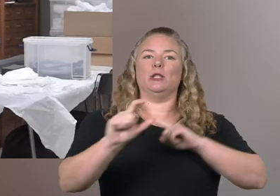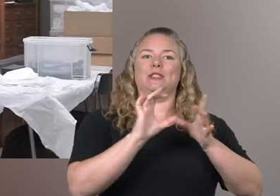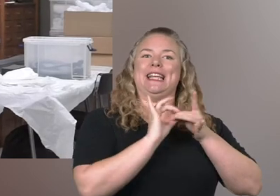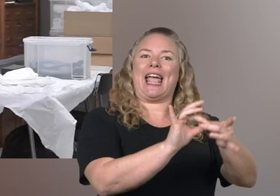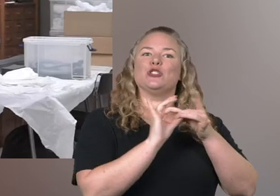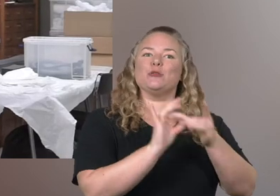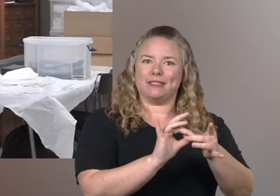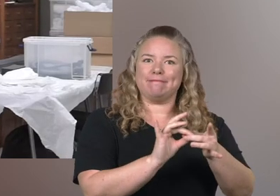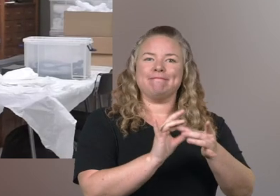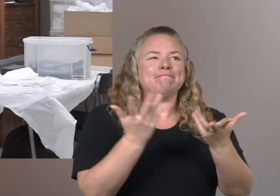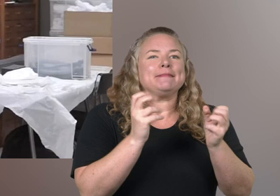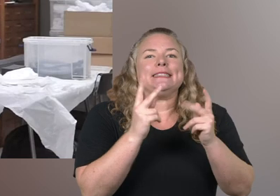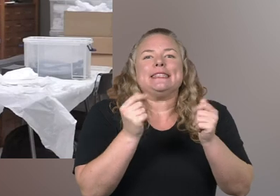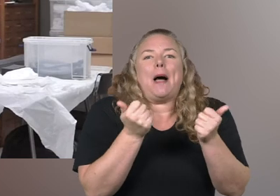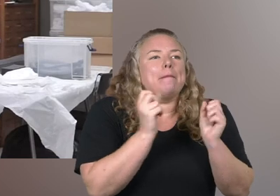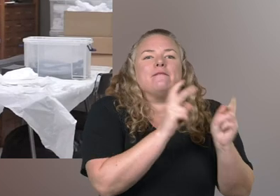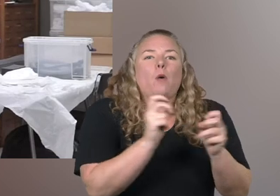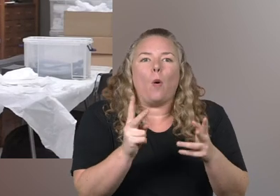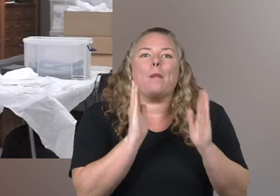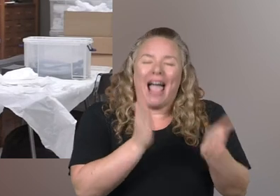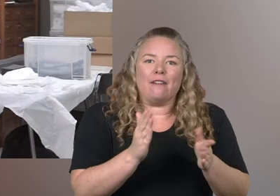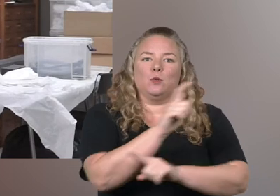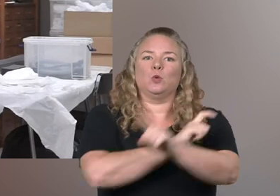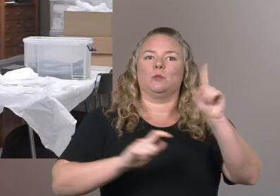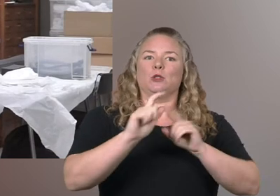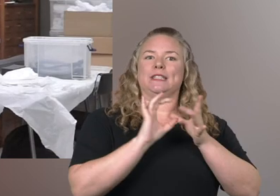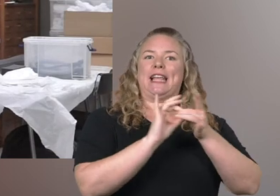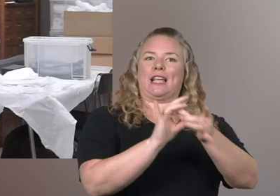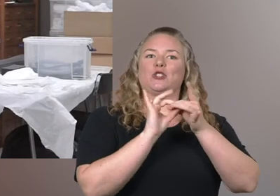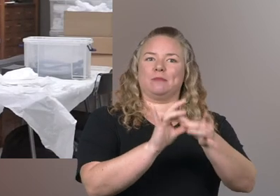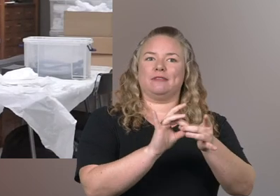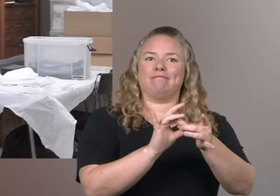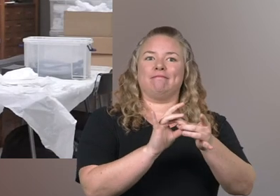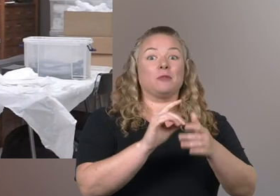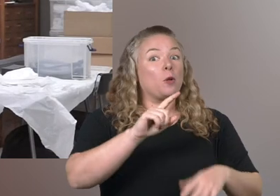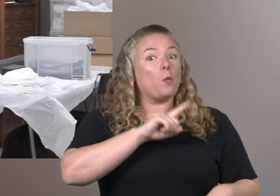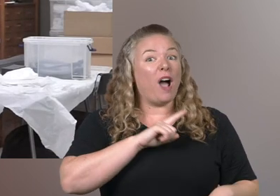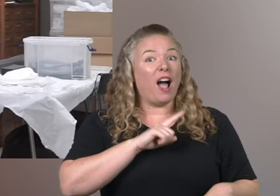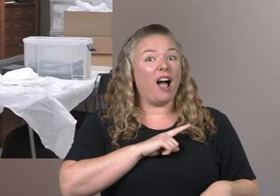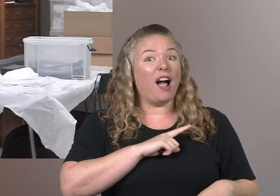work if they included some form of community engagement,